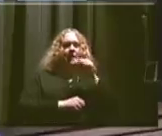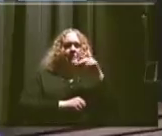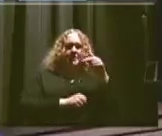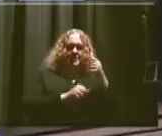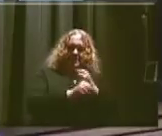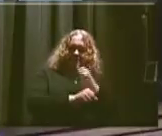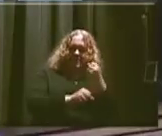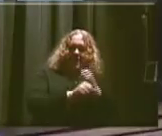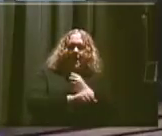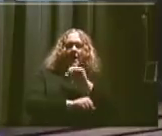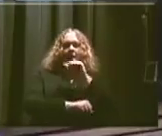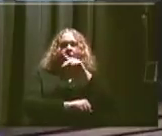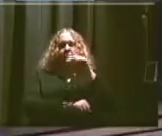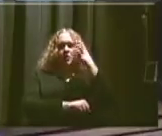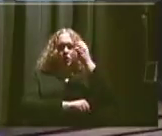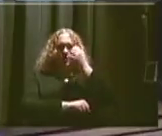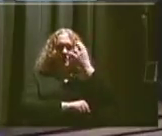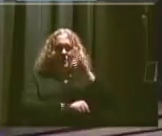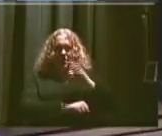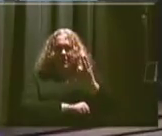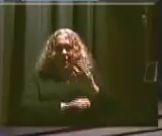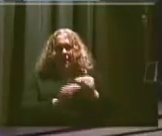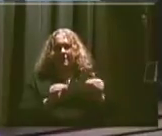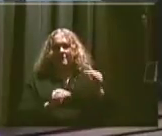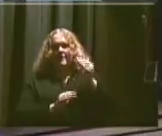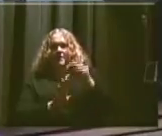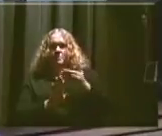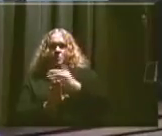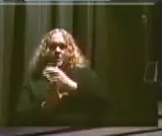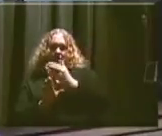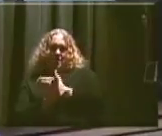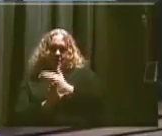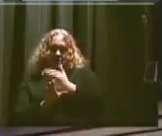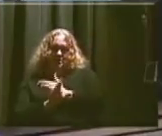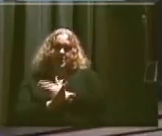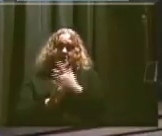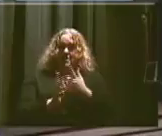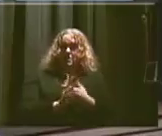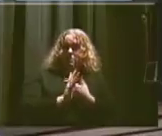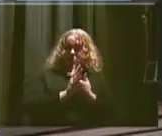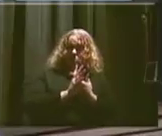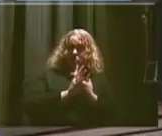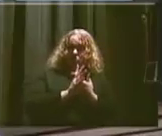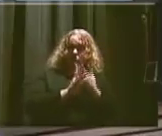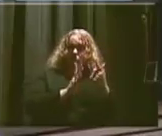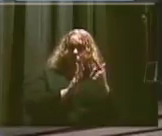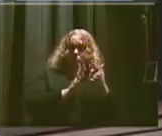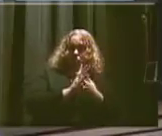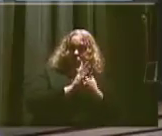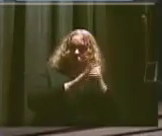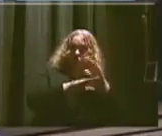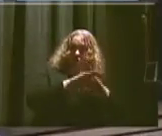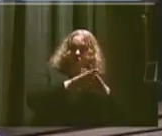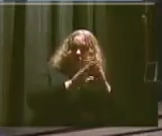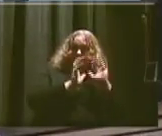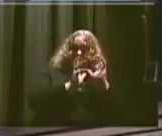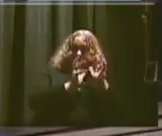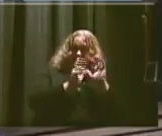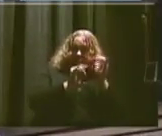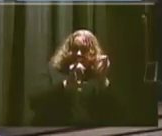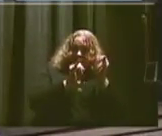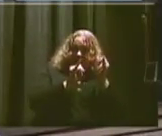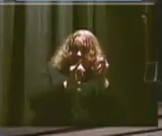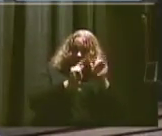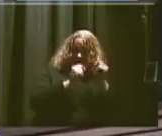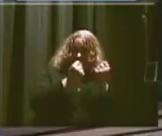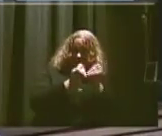AP European History, Advanced Pre-Cal, as a starter on the basketball team. And he's also a published author as well.